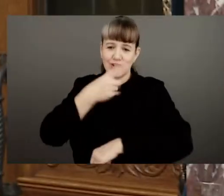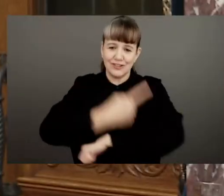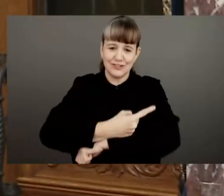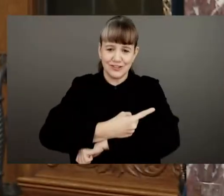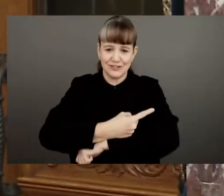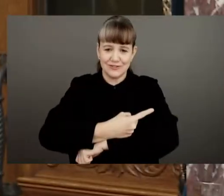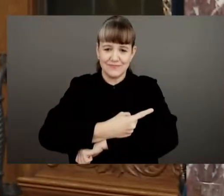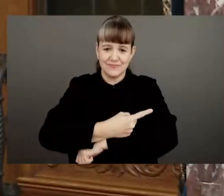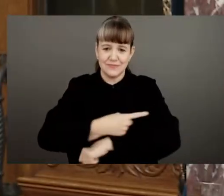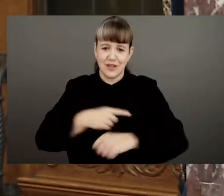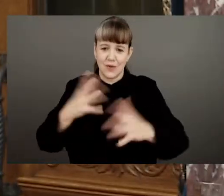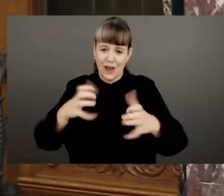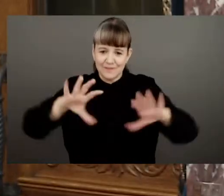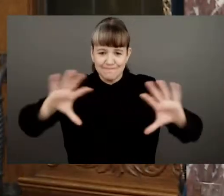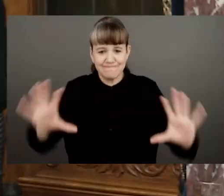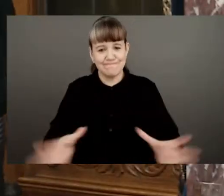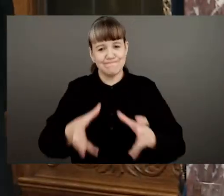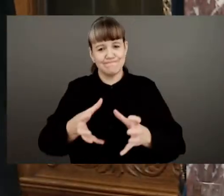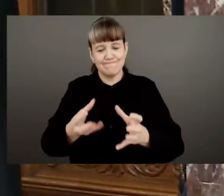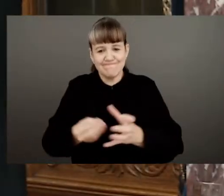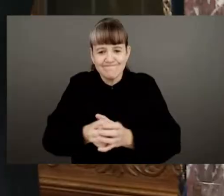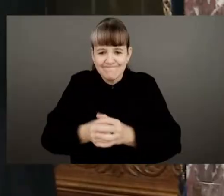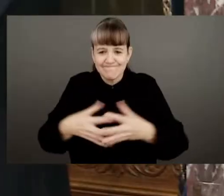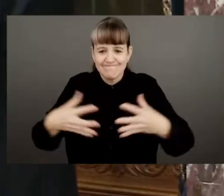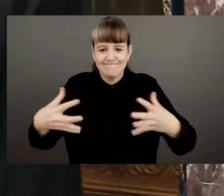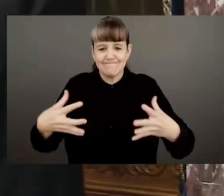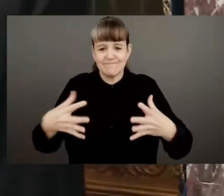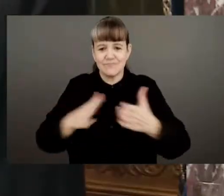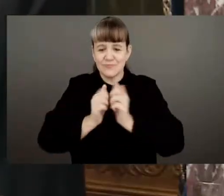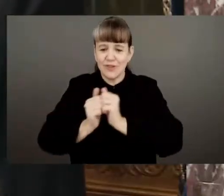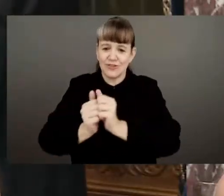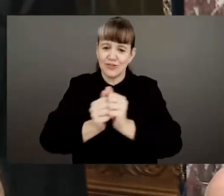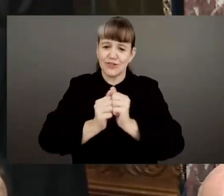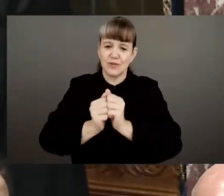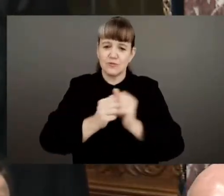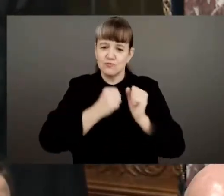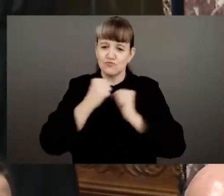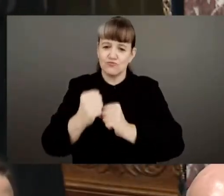future for the agriculture of this province. Thank you for all you do.